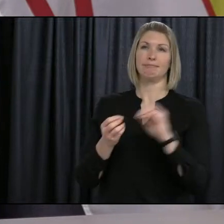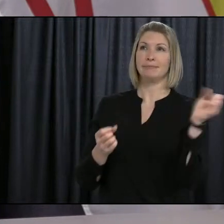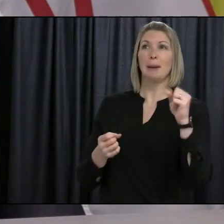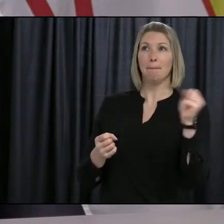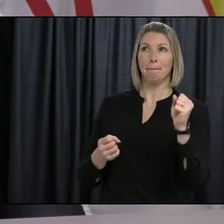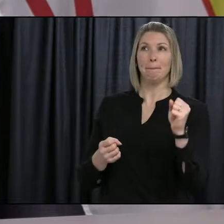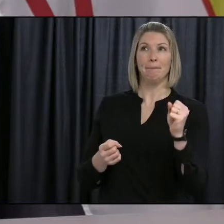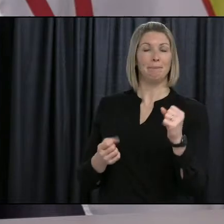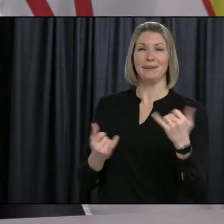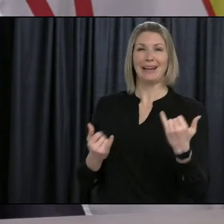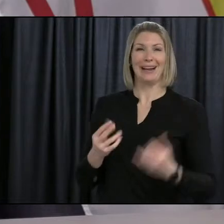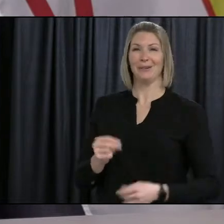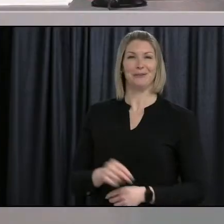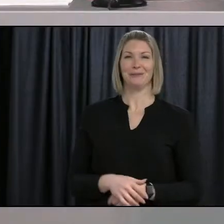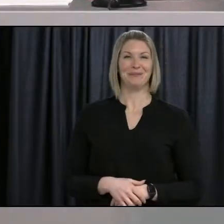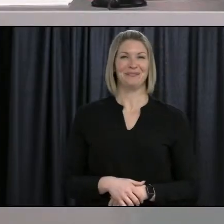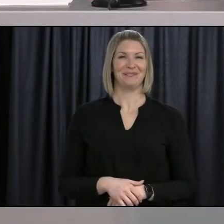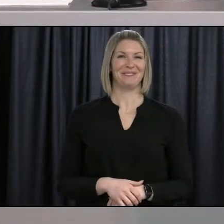all right, thank you.